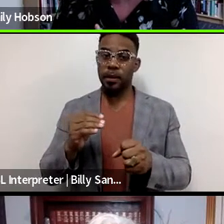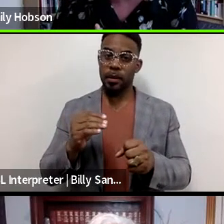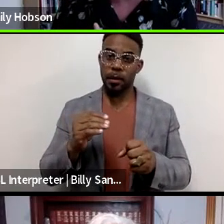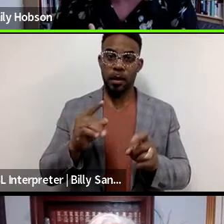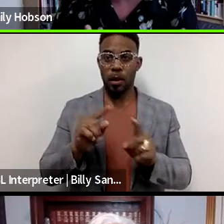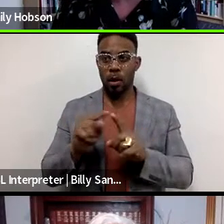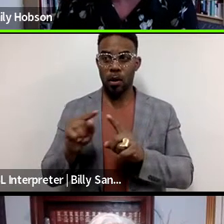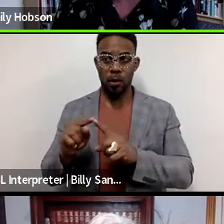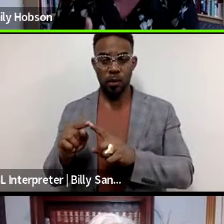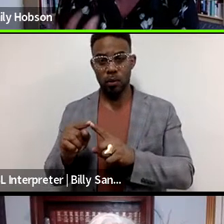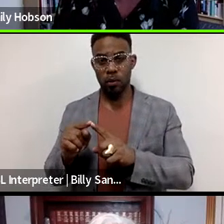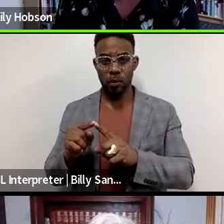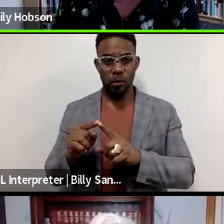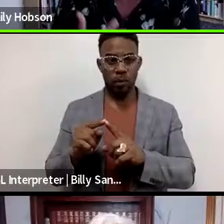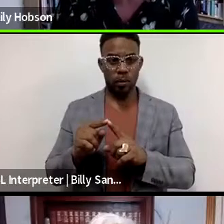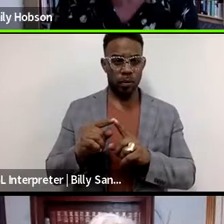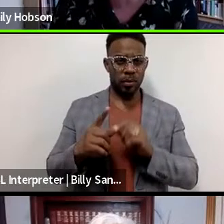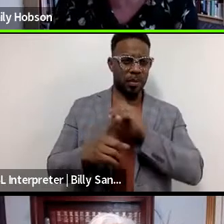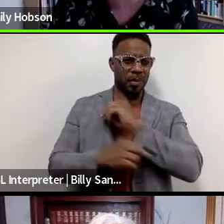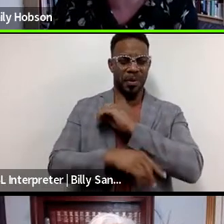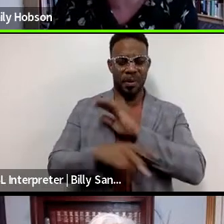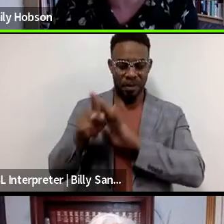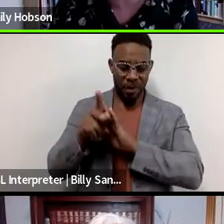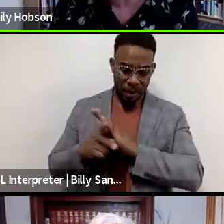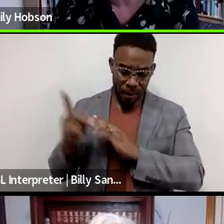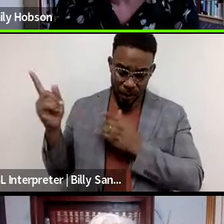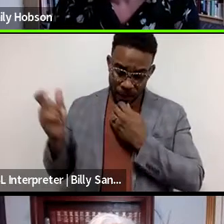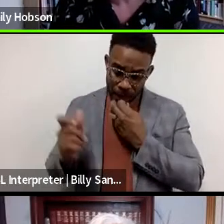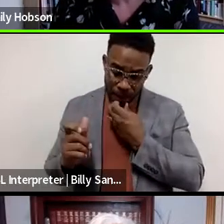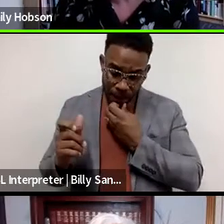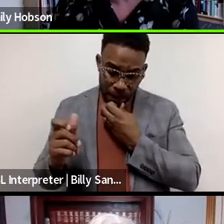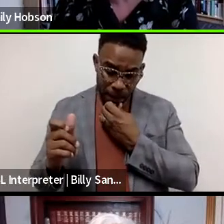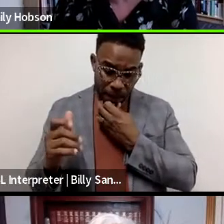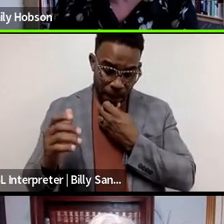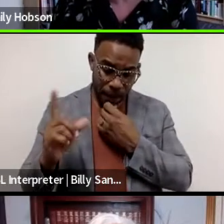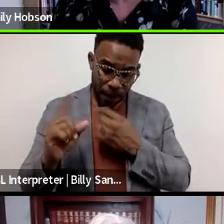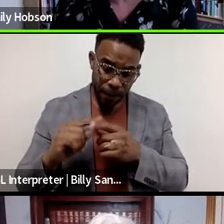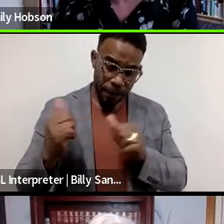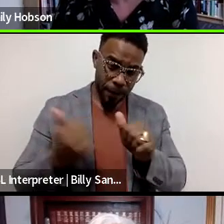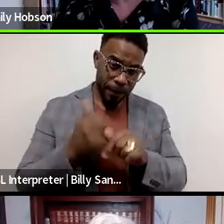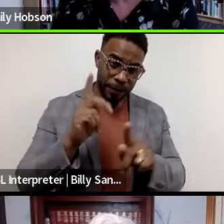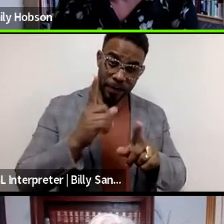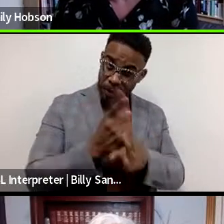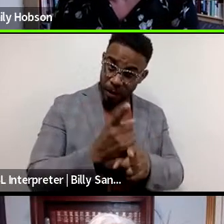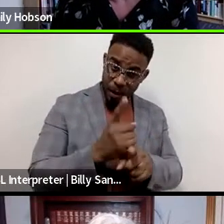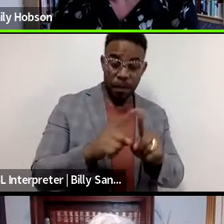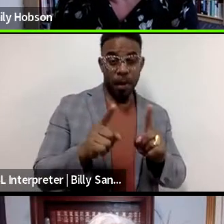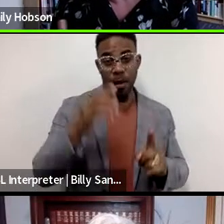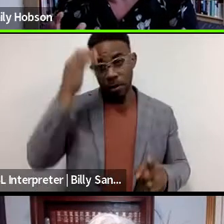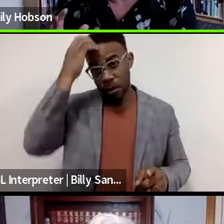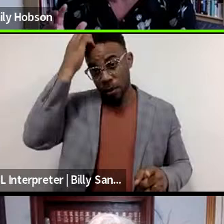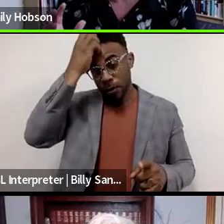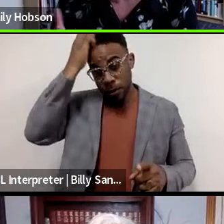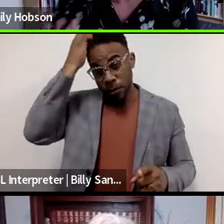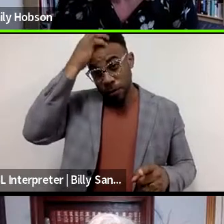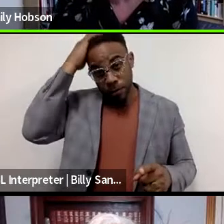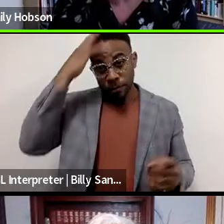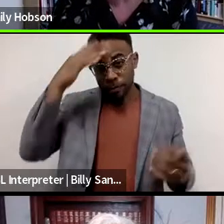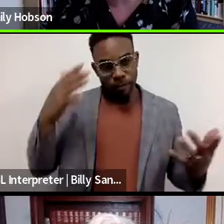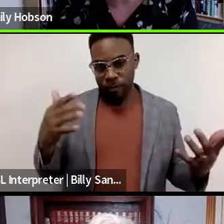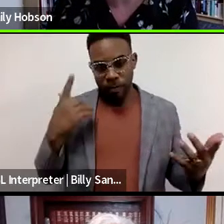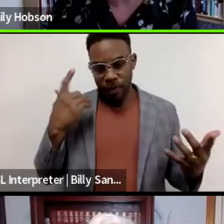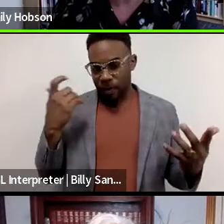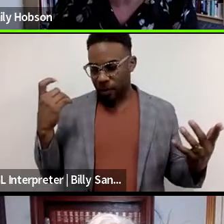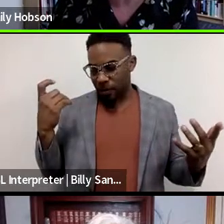and also, you know, punitive policies coming down to pursue people, right? But it was